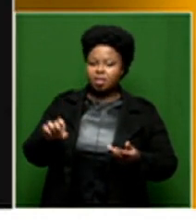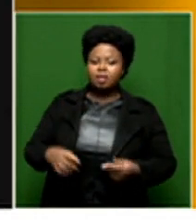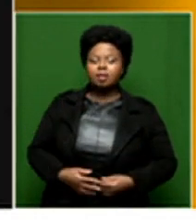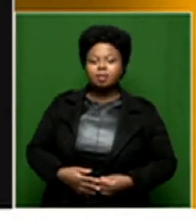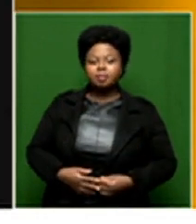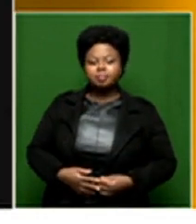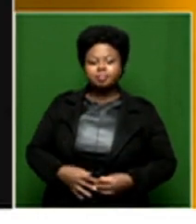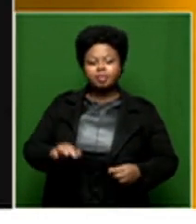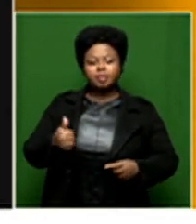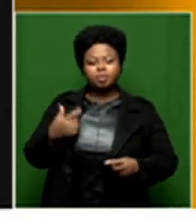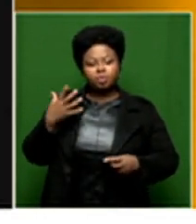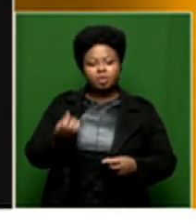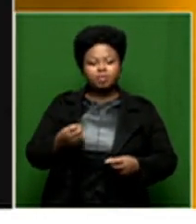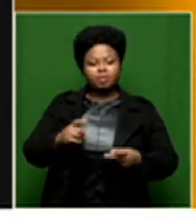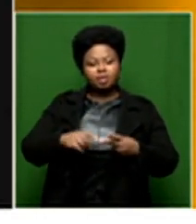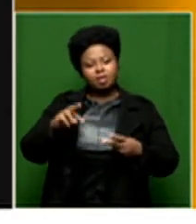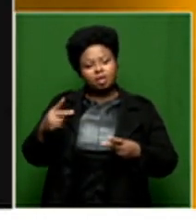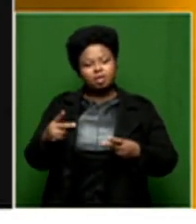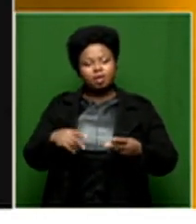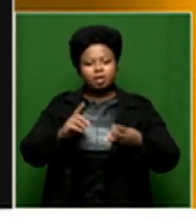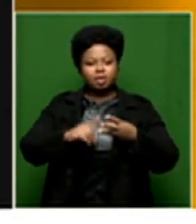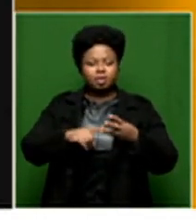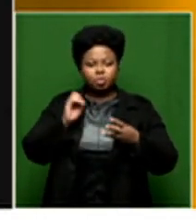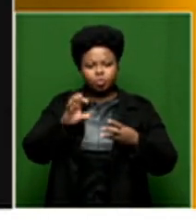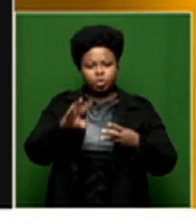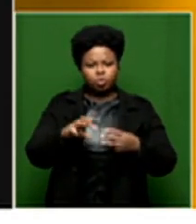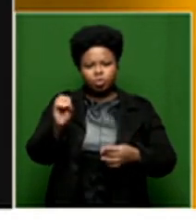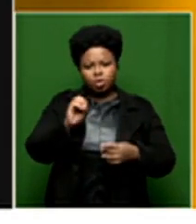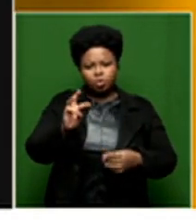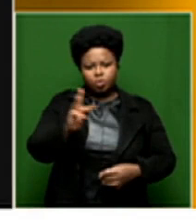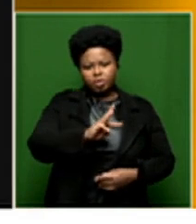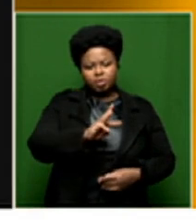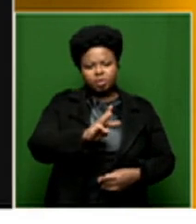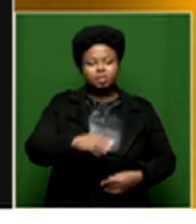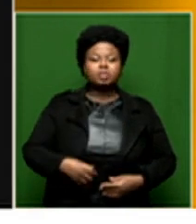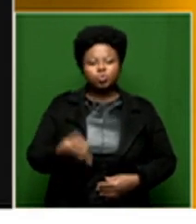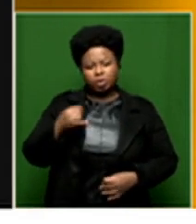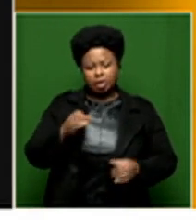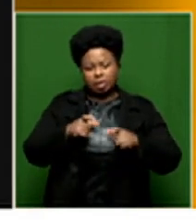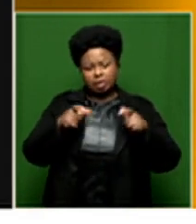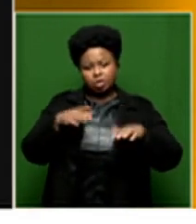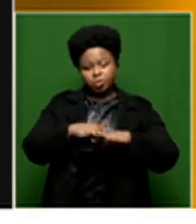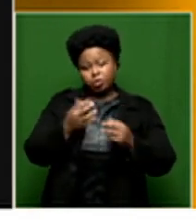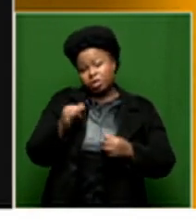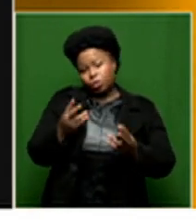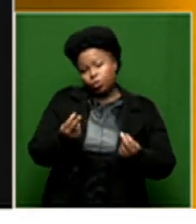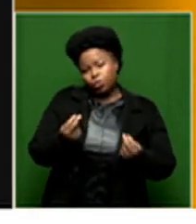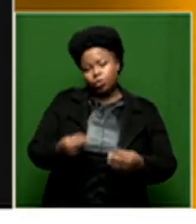Melville. And then we have one outlet in Soweto in Orlando West. Still growing, still brand new,